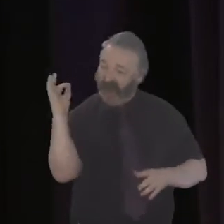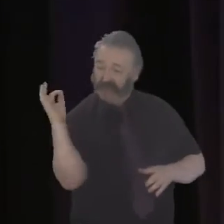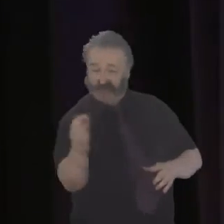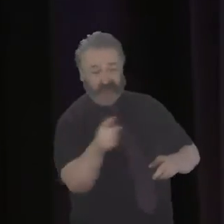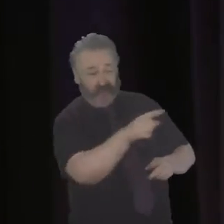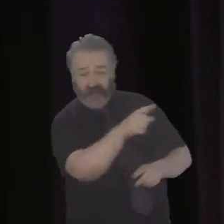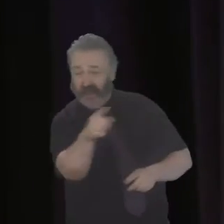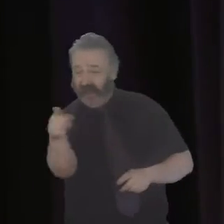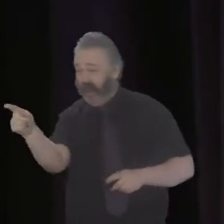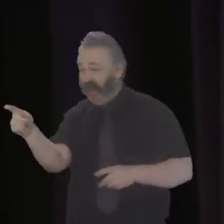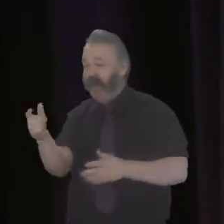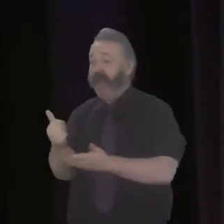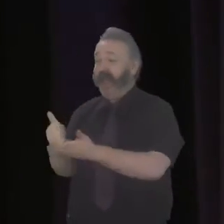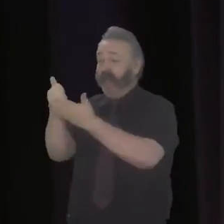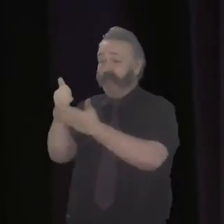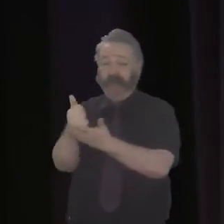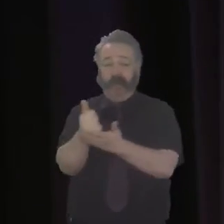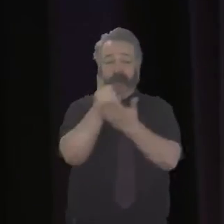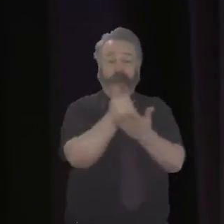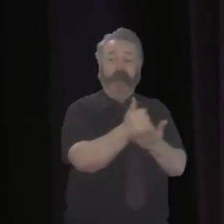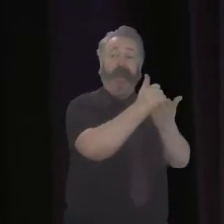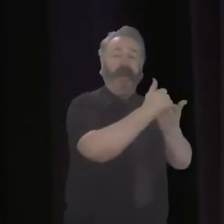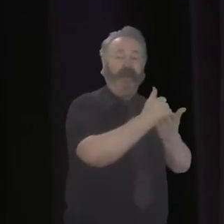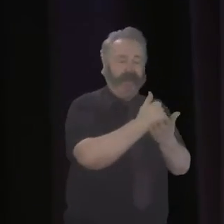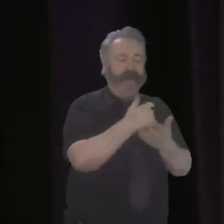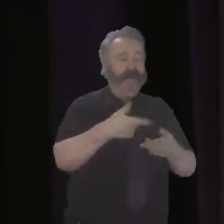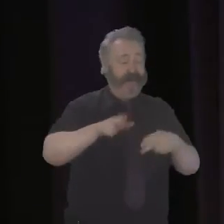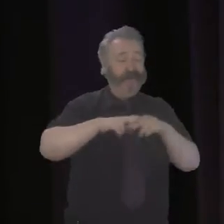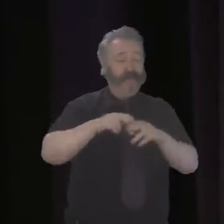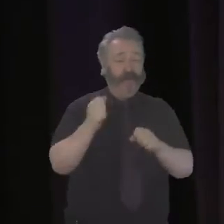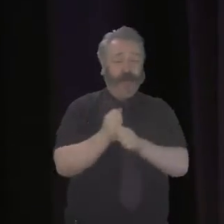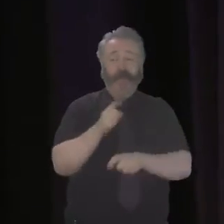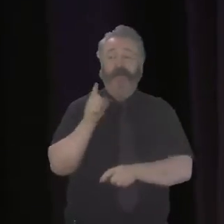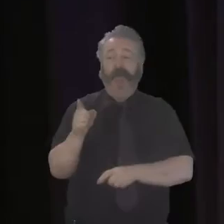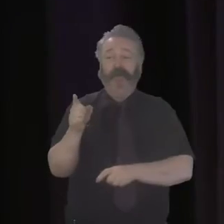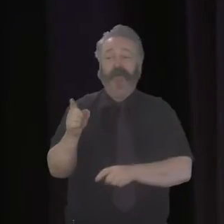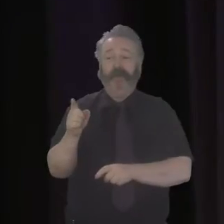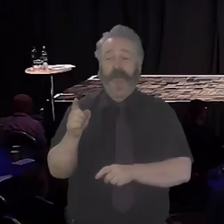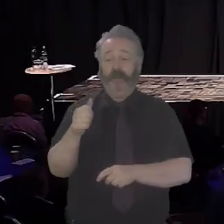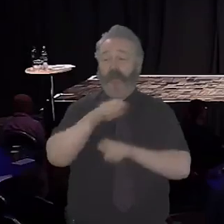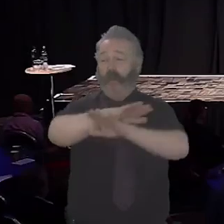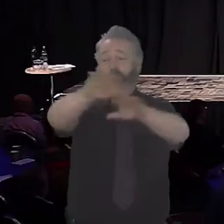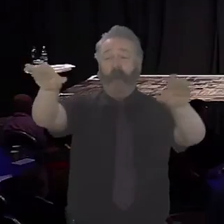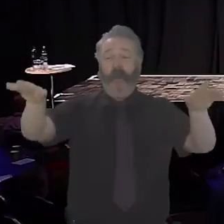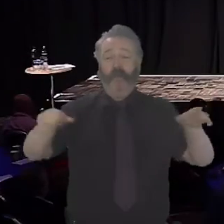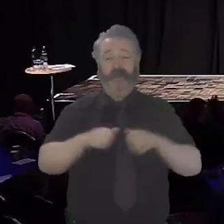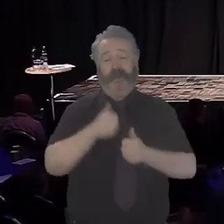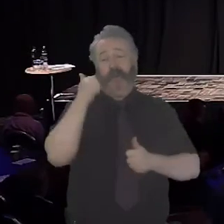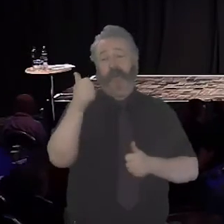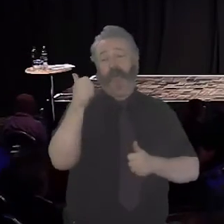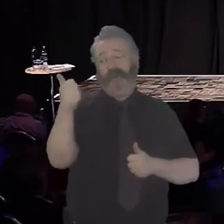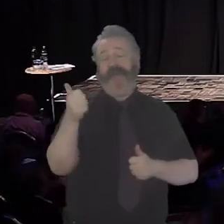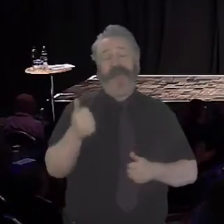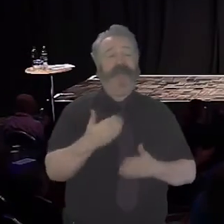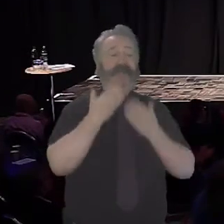for help and if you do then we'll all be okay thank you very much